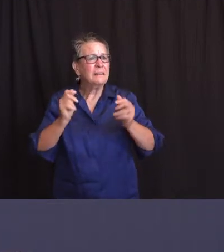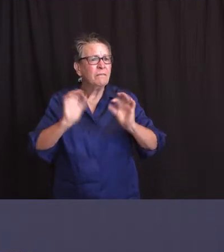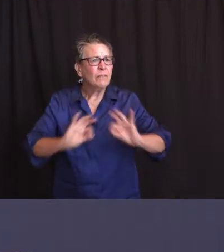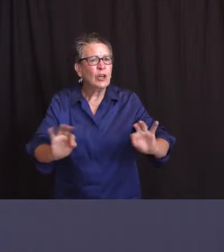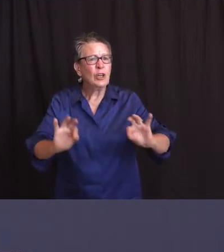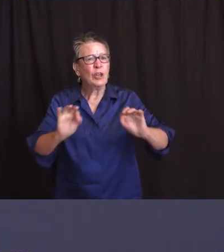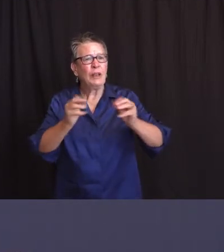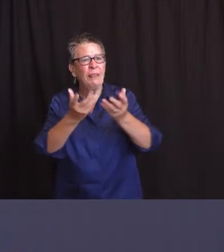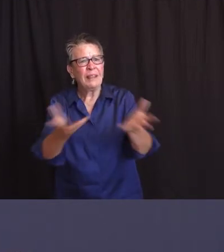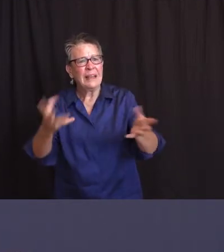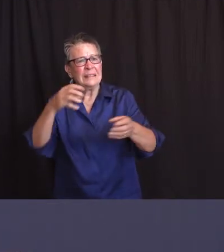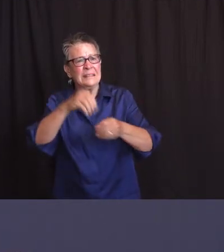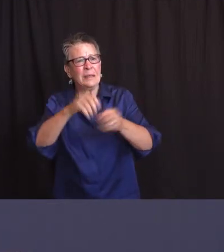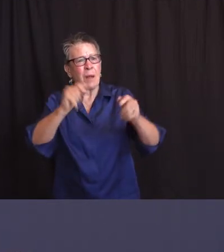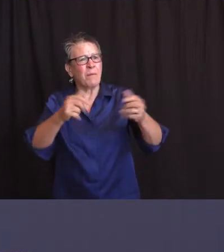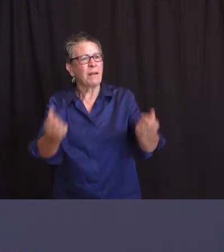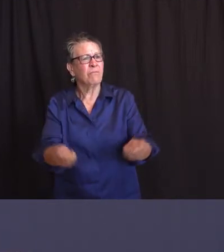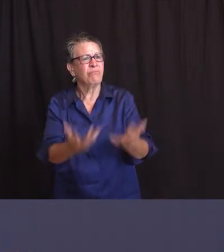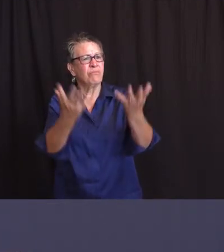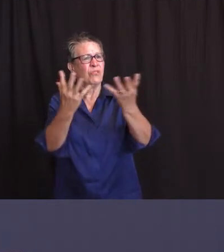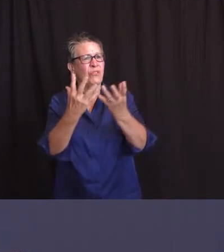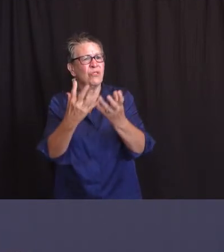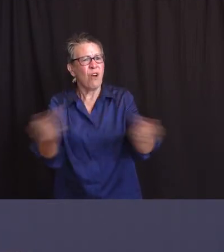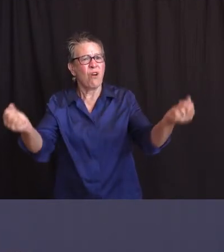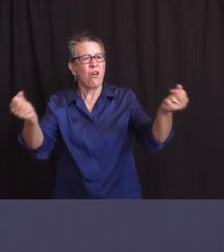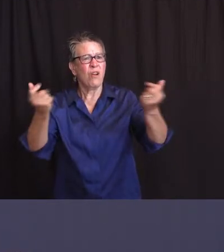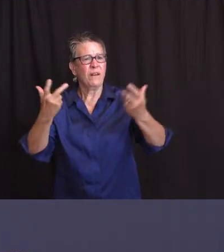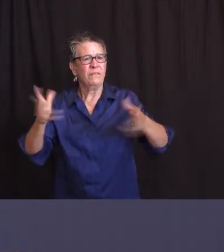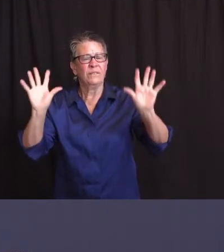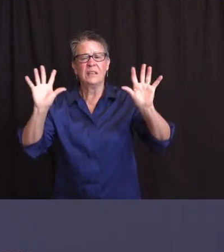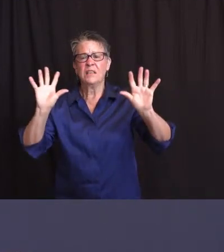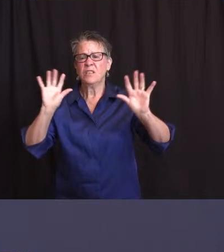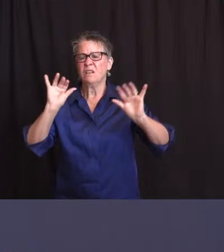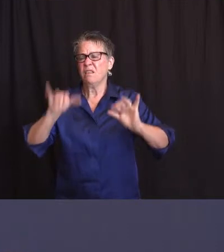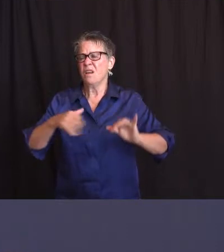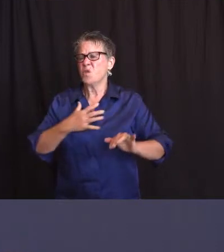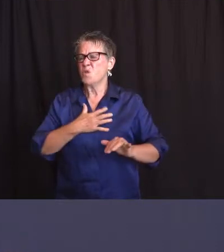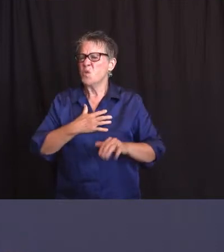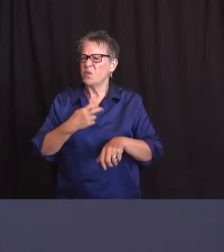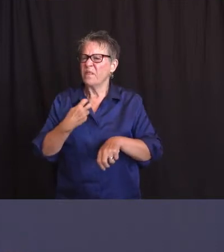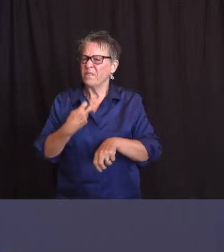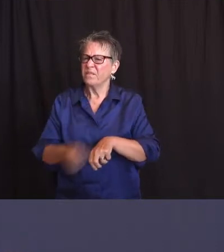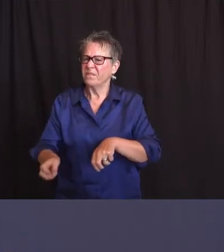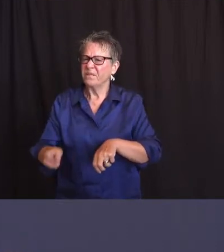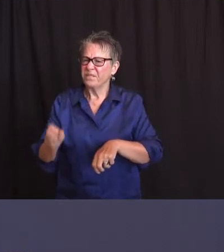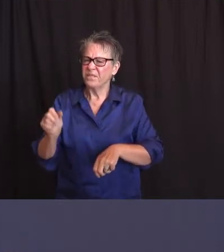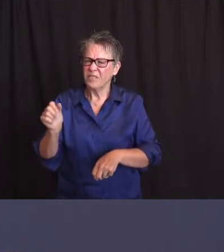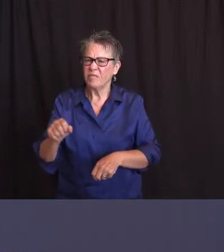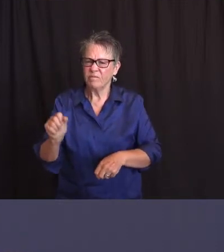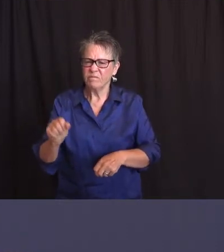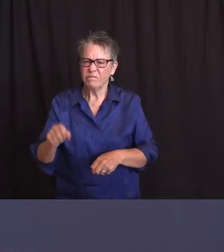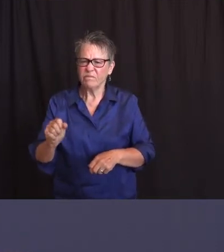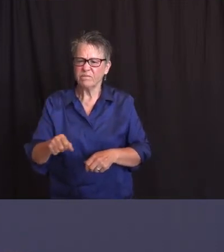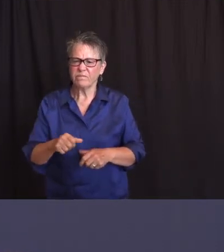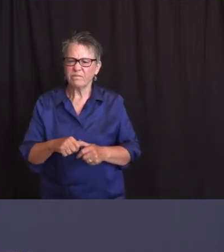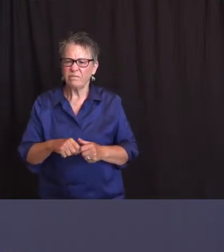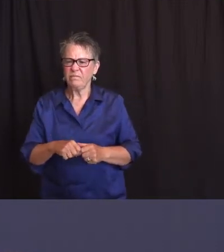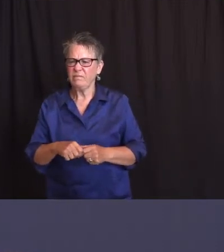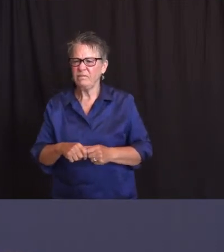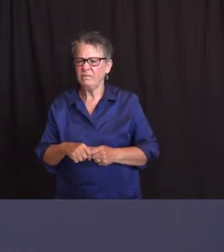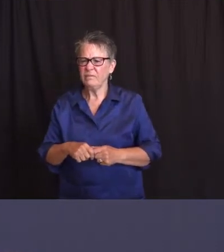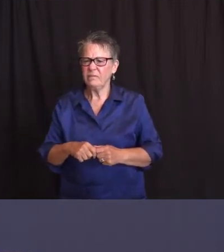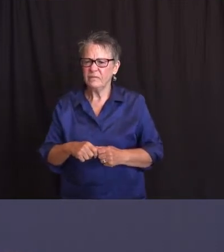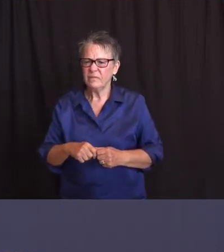and I was with Middlesex County Commissioner Director Ron Rios. I want to give them a shout out, both chiefs and